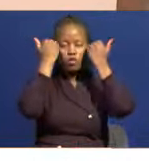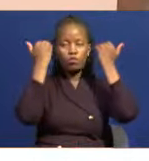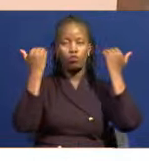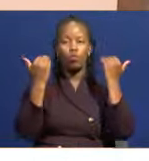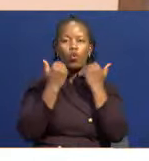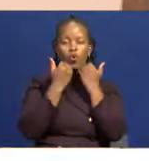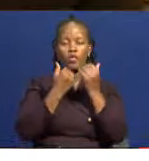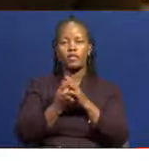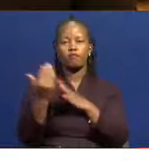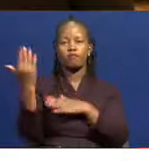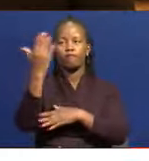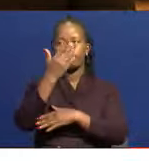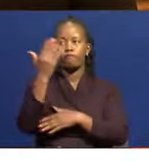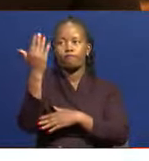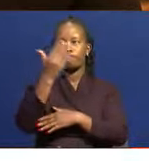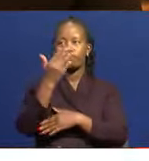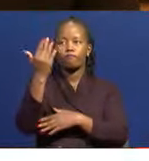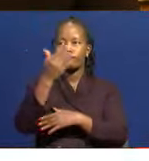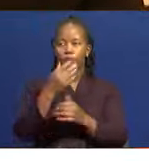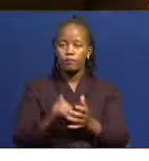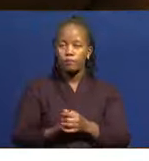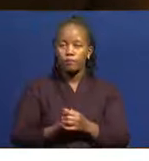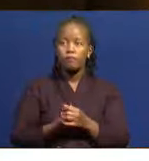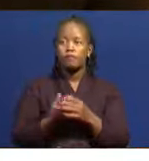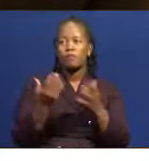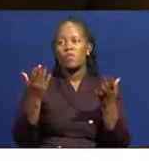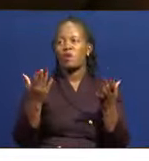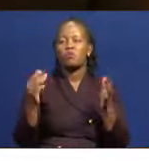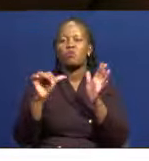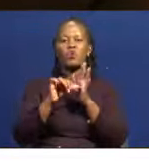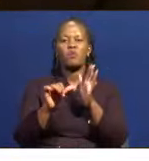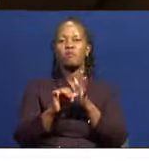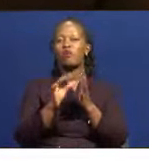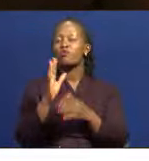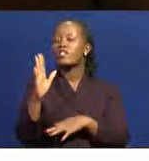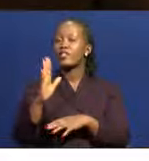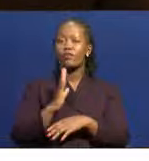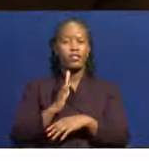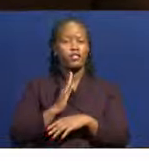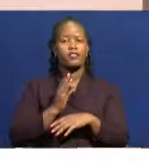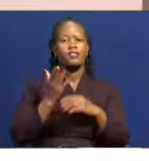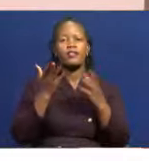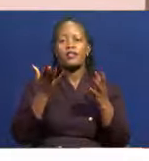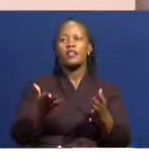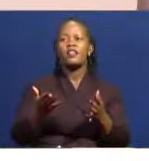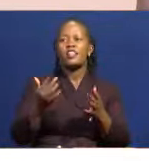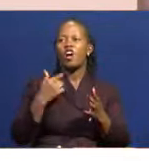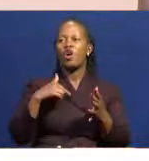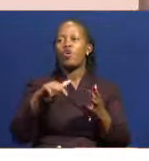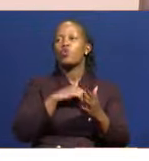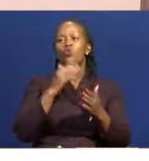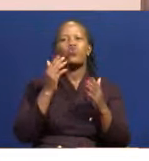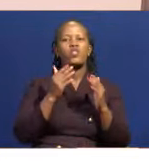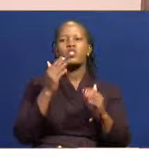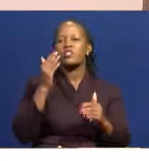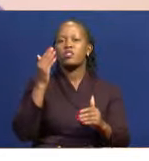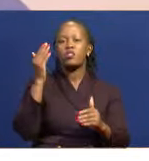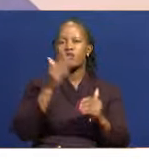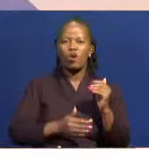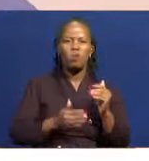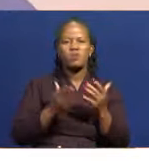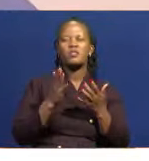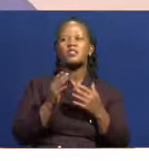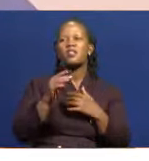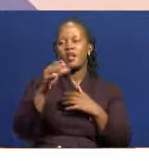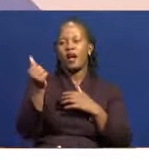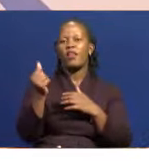to make her remarks. Because of those insecurities, we have had to pull down the makeshift courts